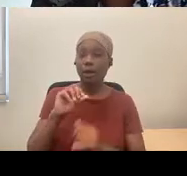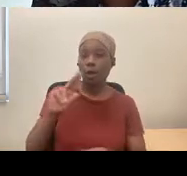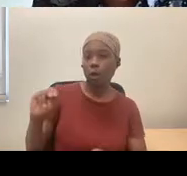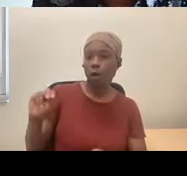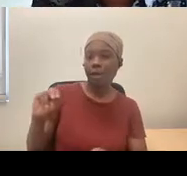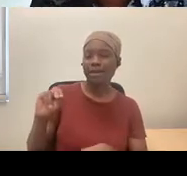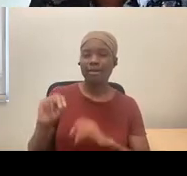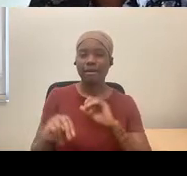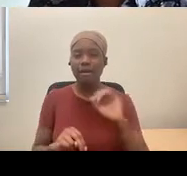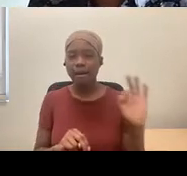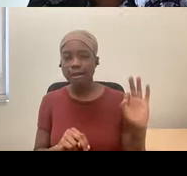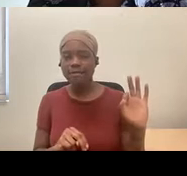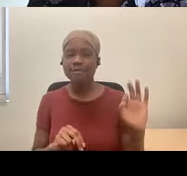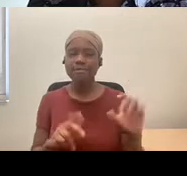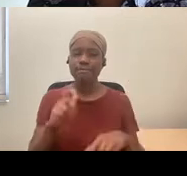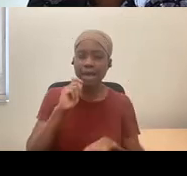apps.